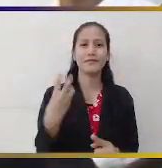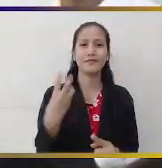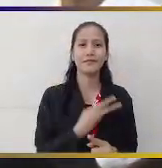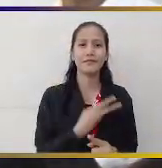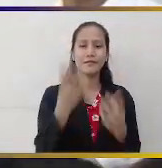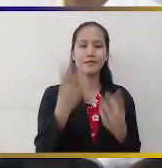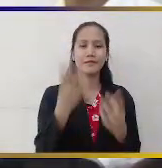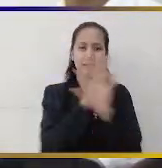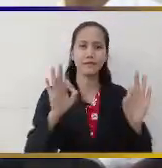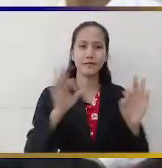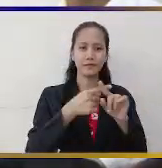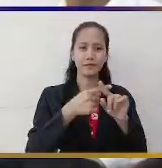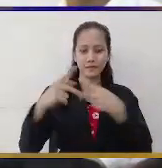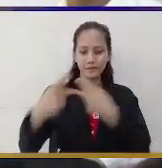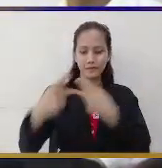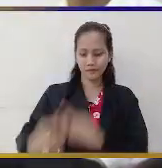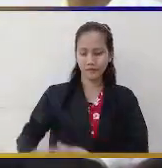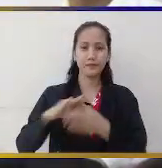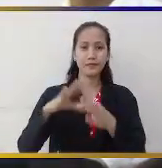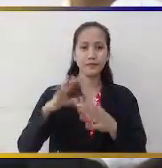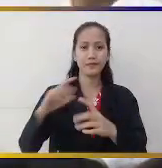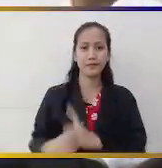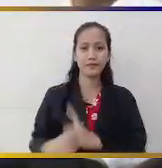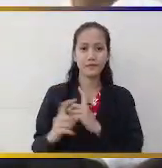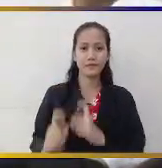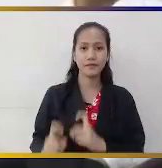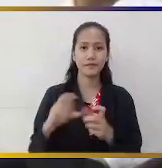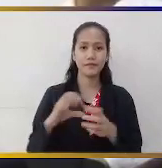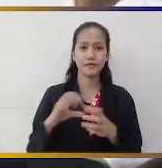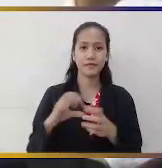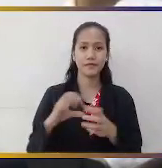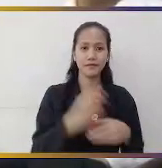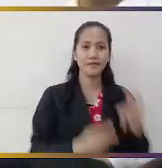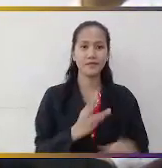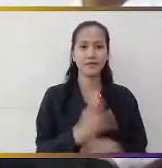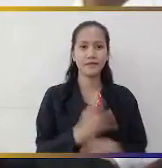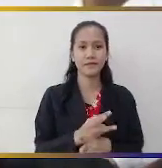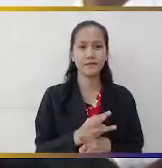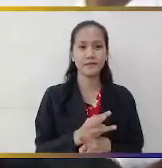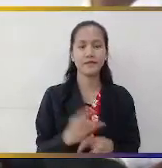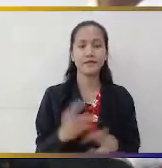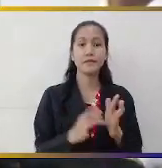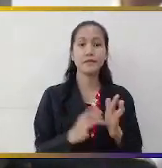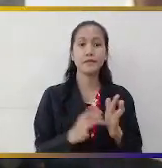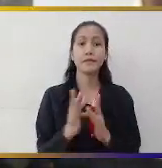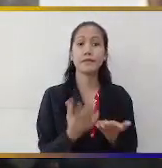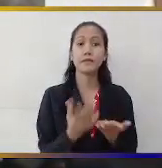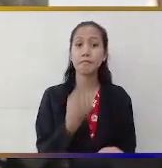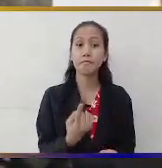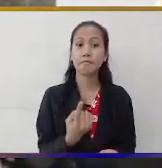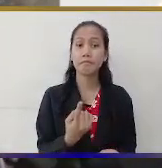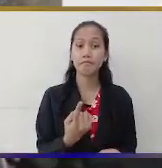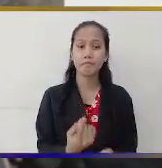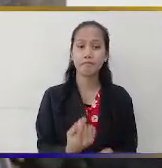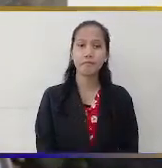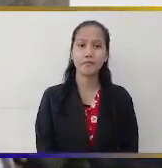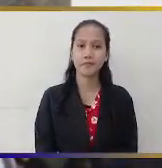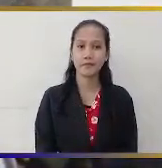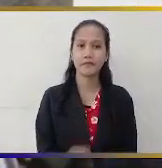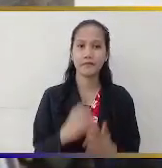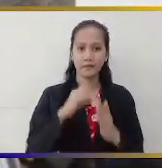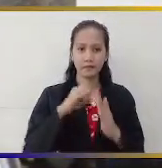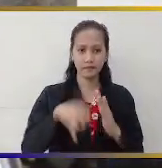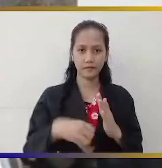the presence of this world. The Bible says you're going to go through just through a veil. just through a